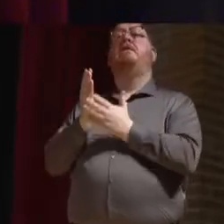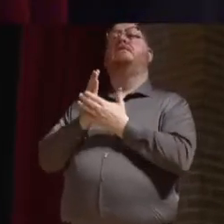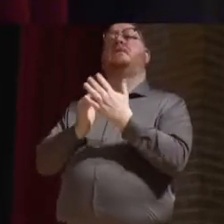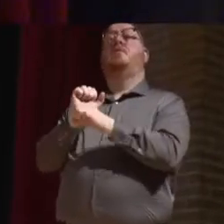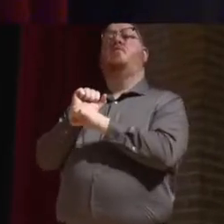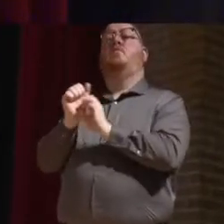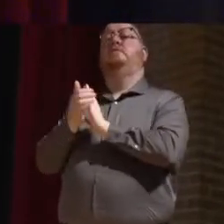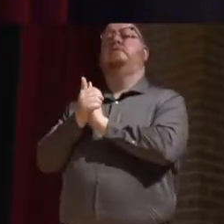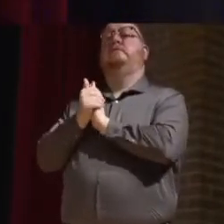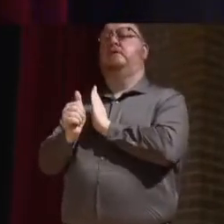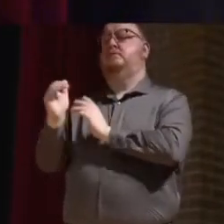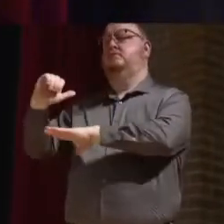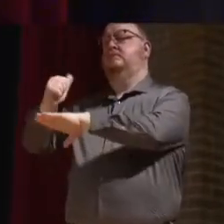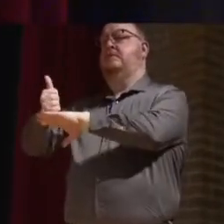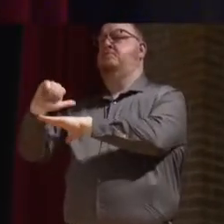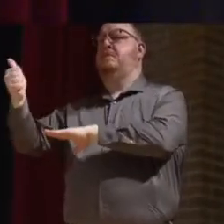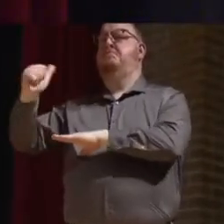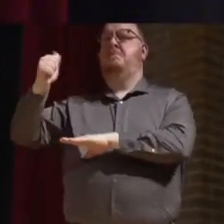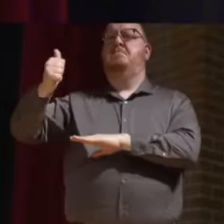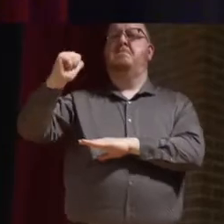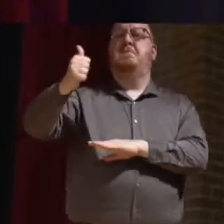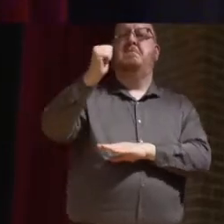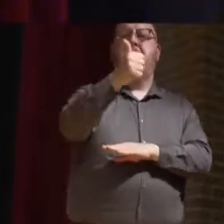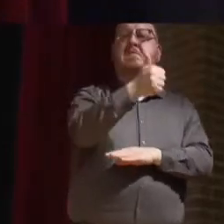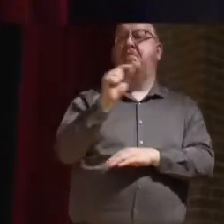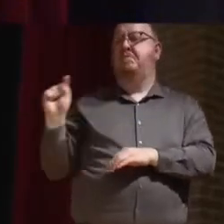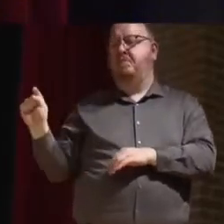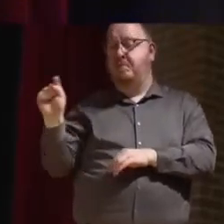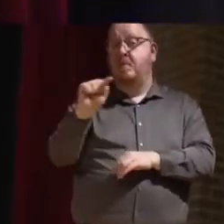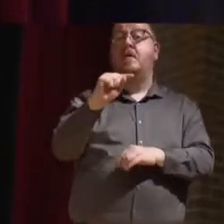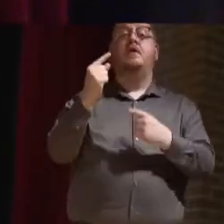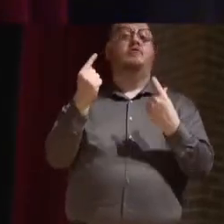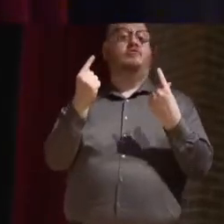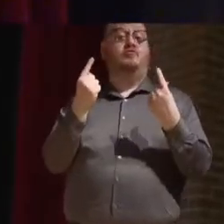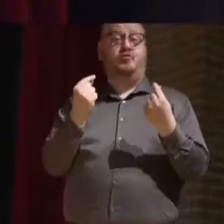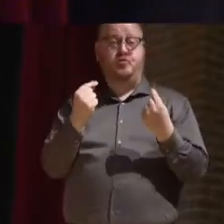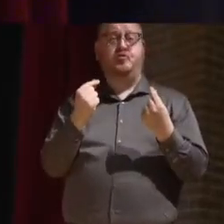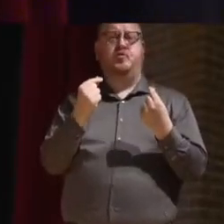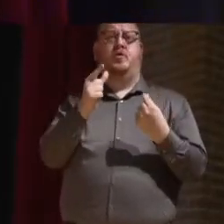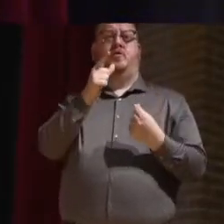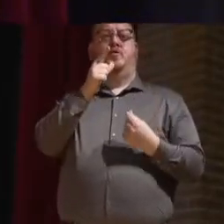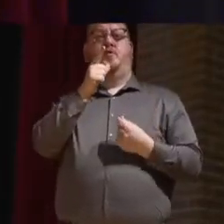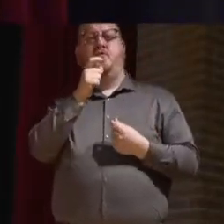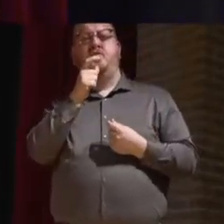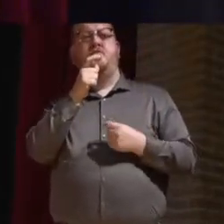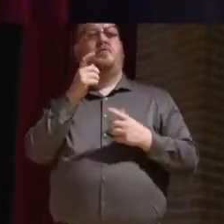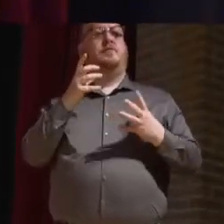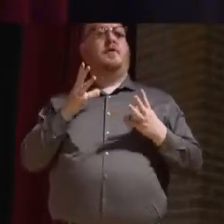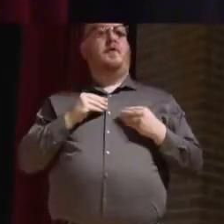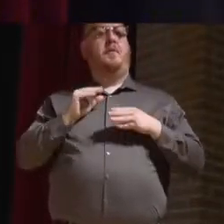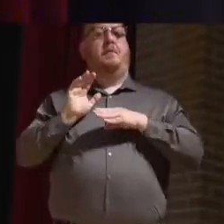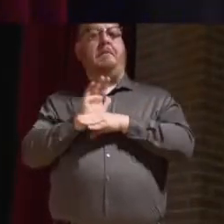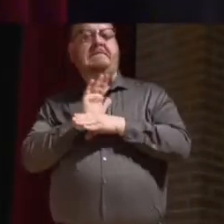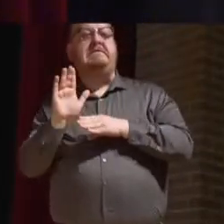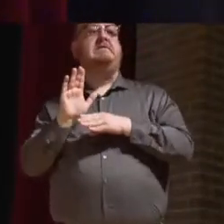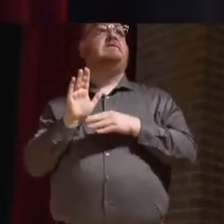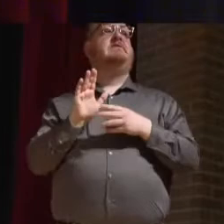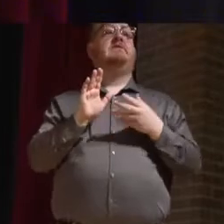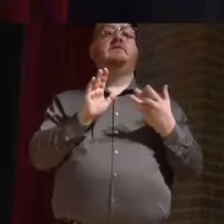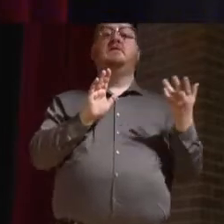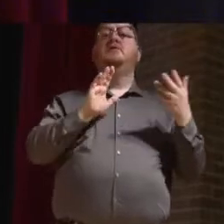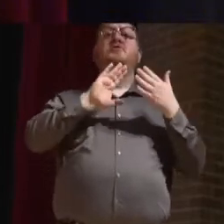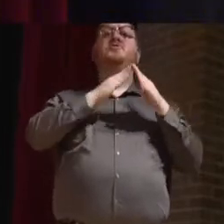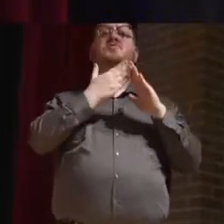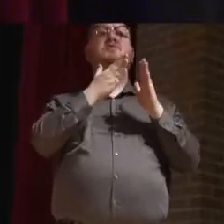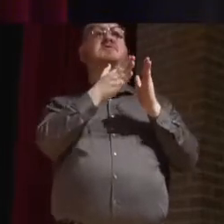all these different stations, and then they brought in employers or community members, and kids actually